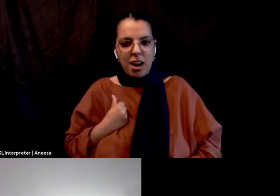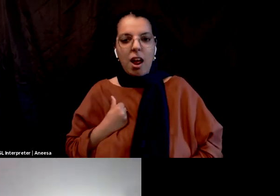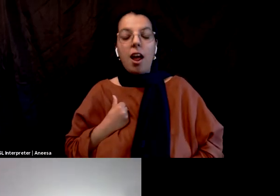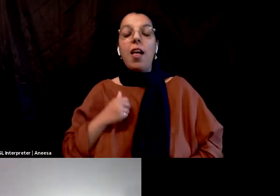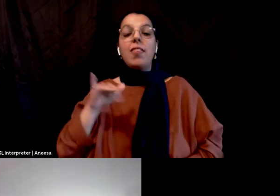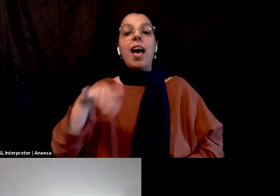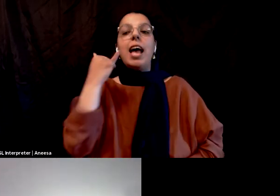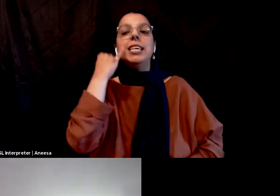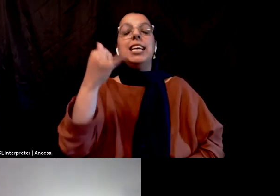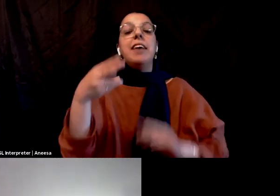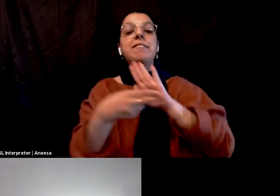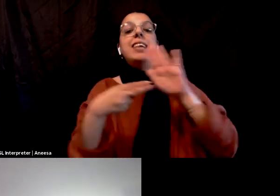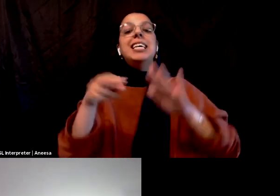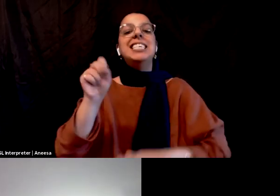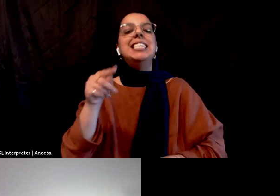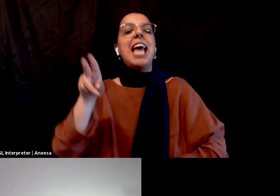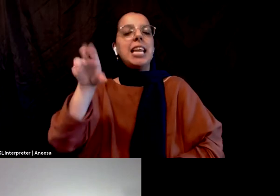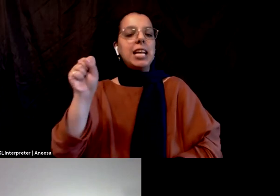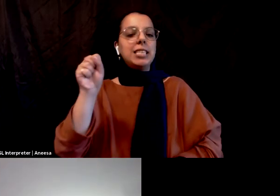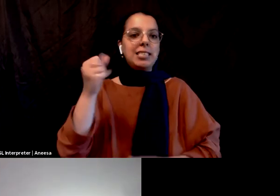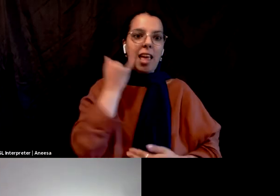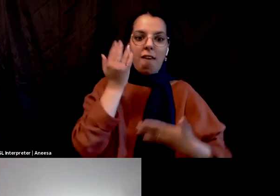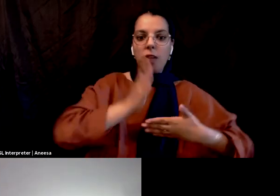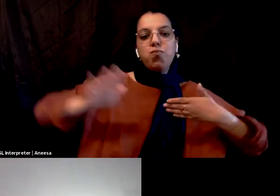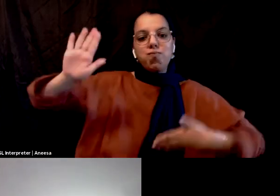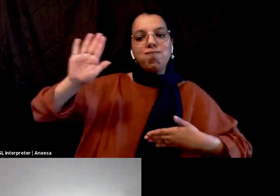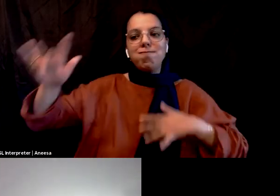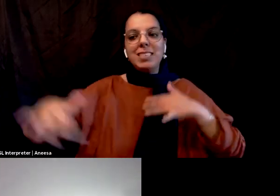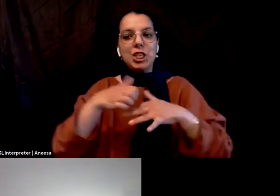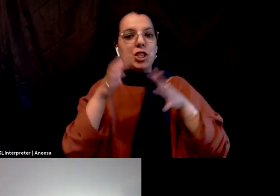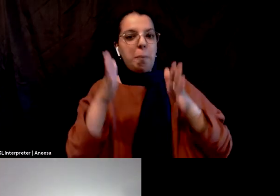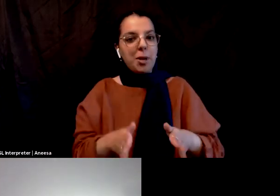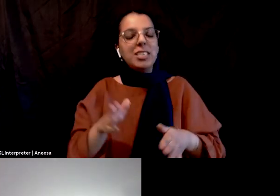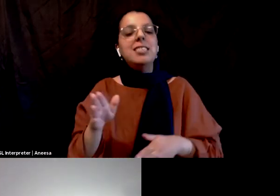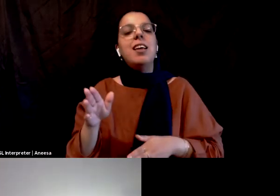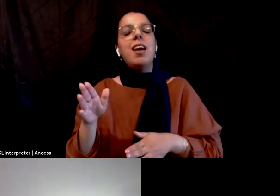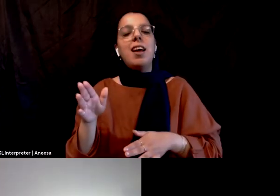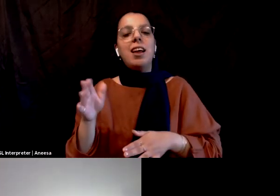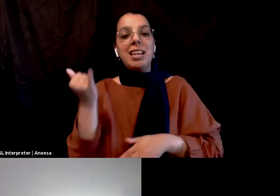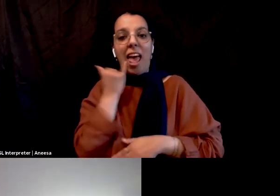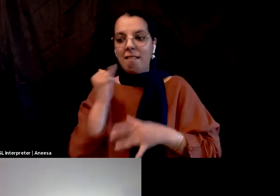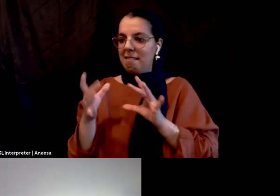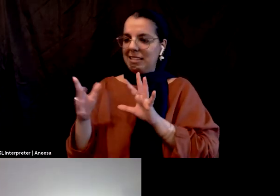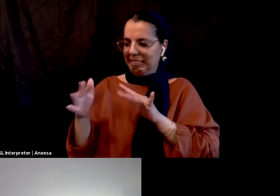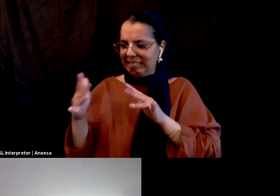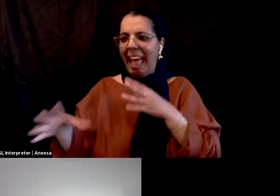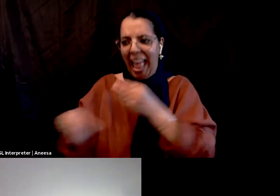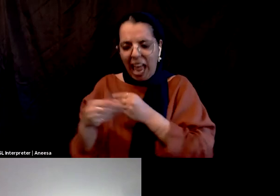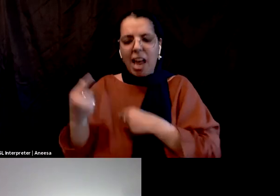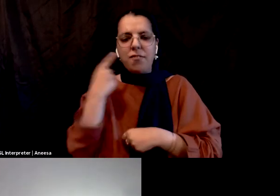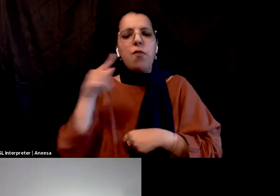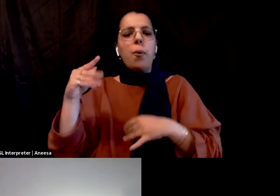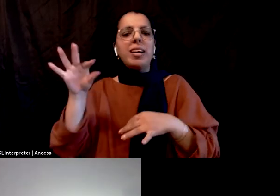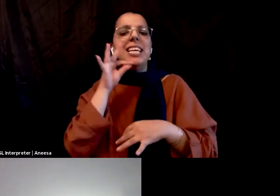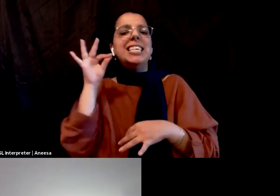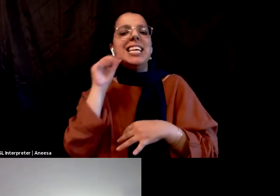and membership within the Indian Act, we were able to grow our population through two successive